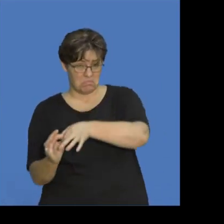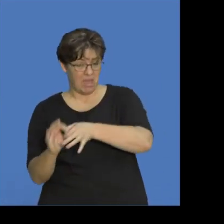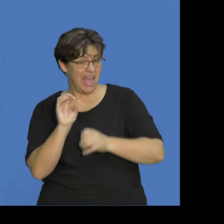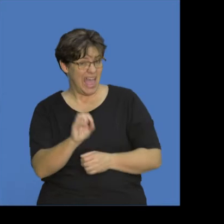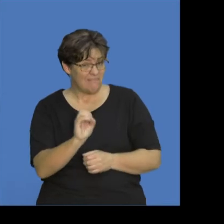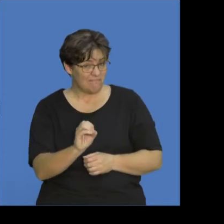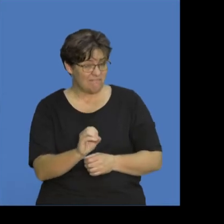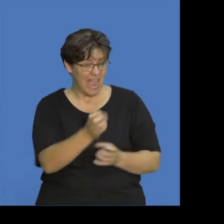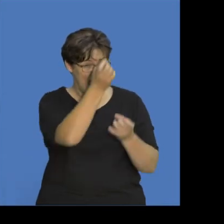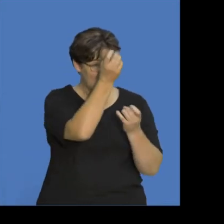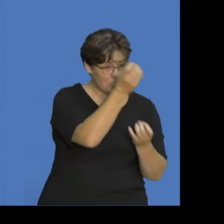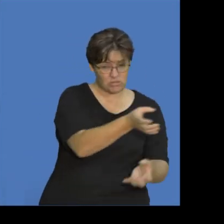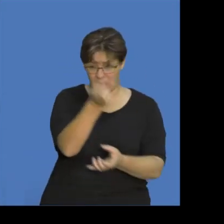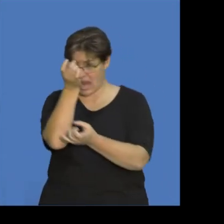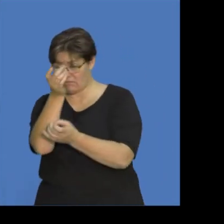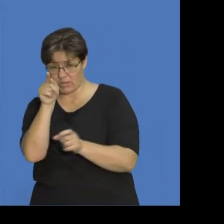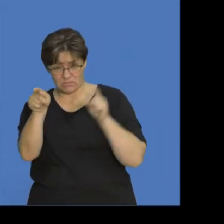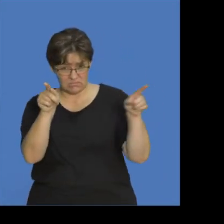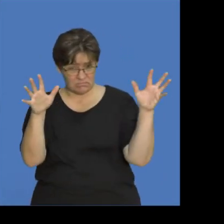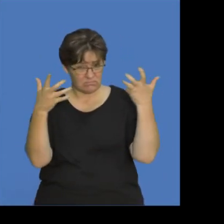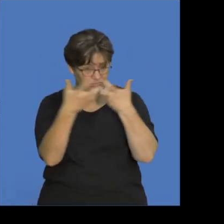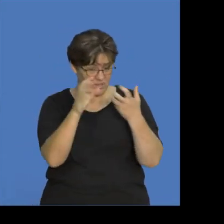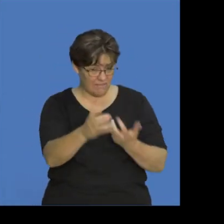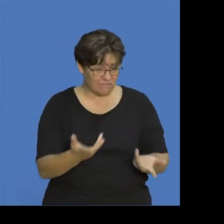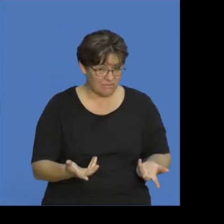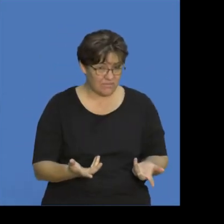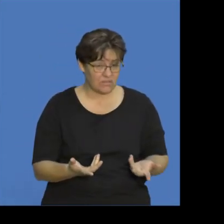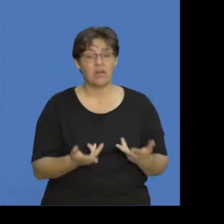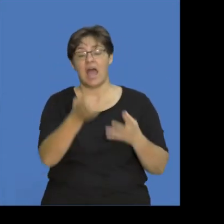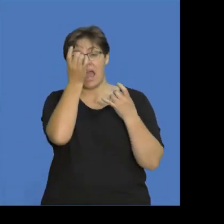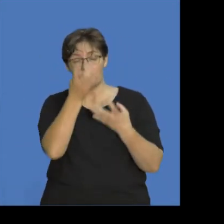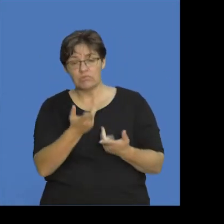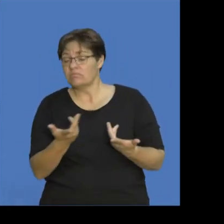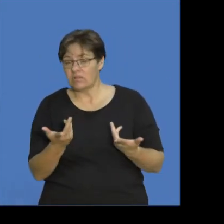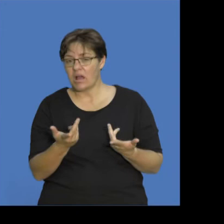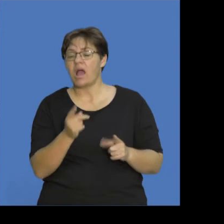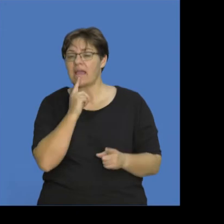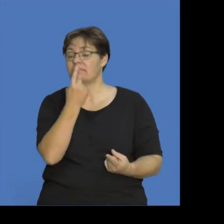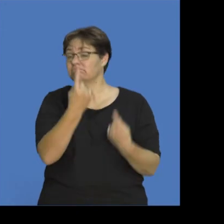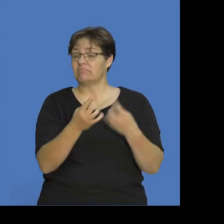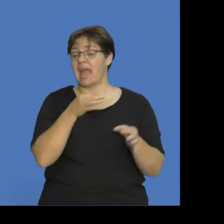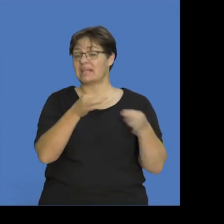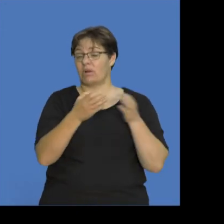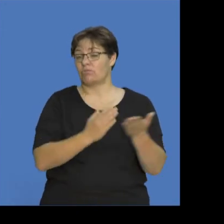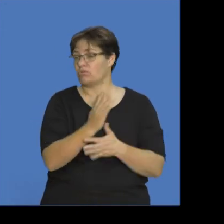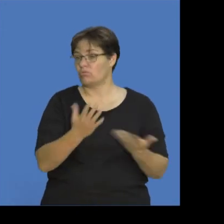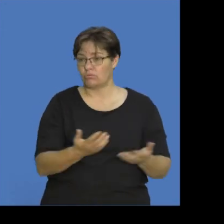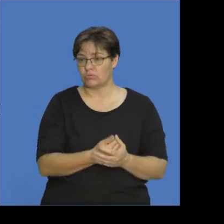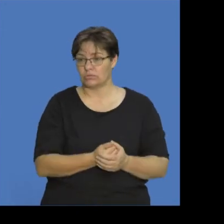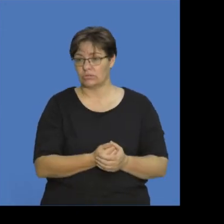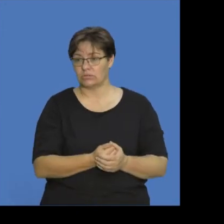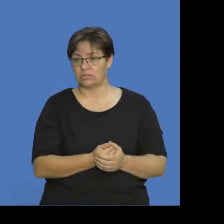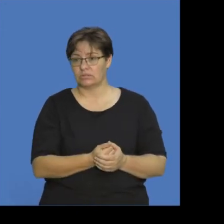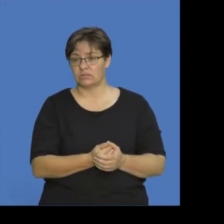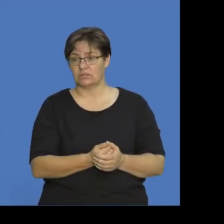relationship between two sets of data. The relationship between the data can be described either, so if